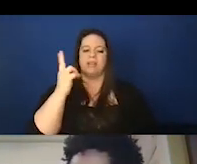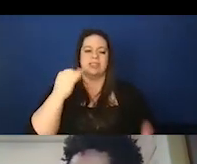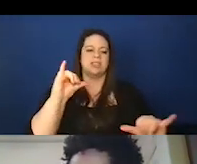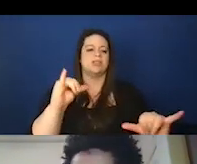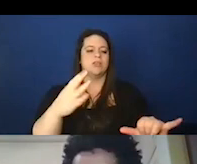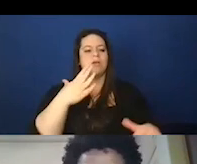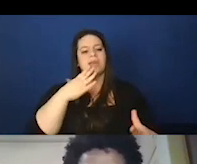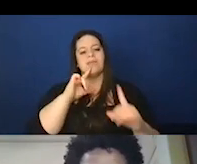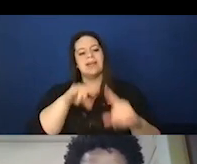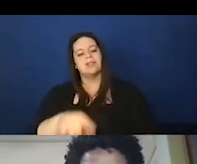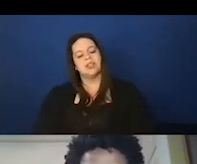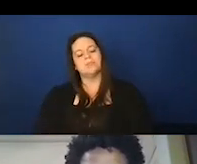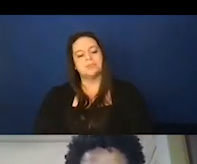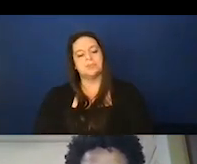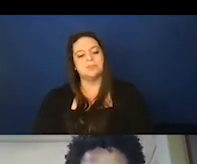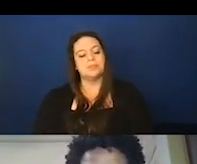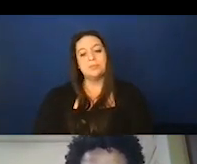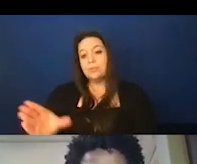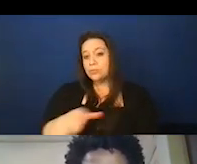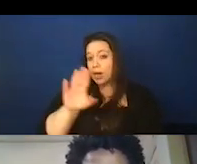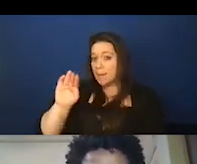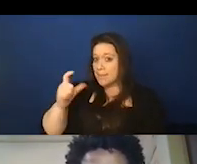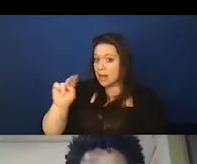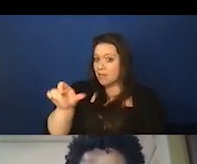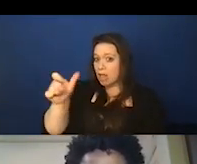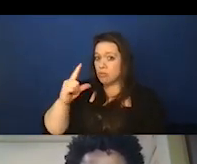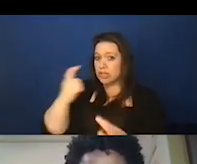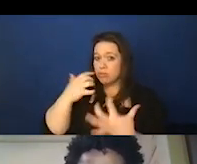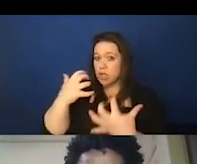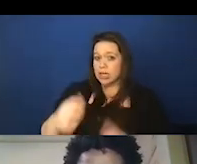answer. I'm going to go to Megan again. Megan, you have another question for us?